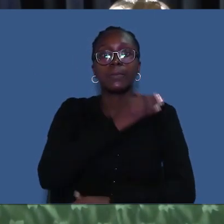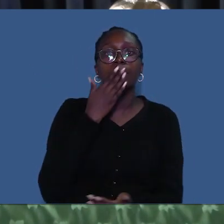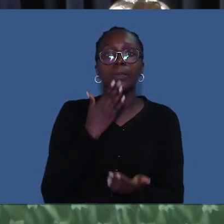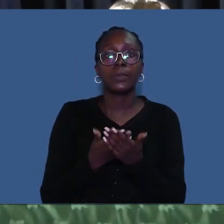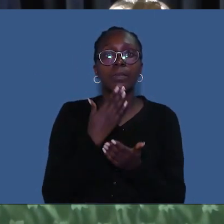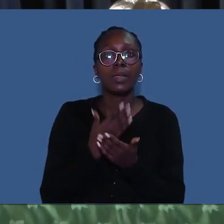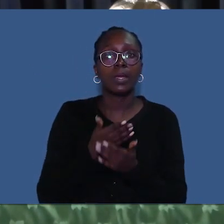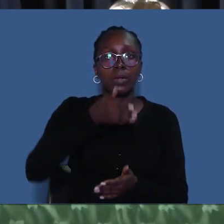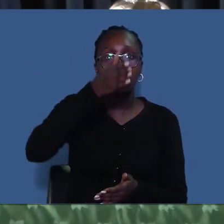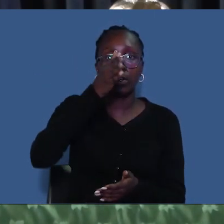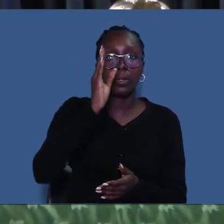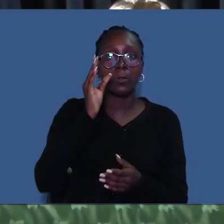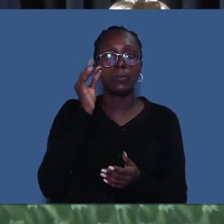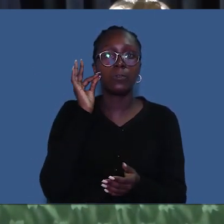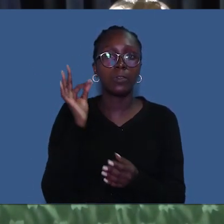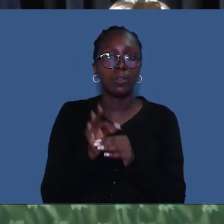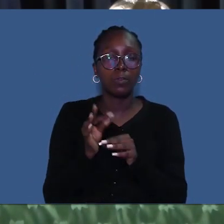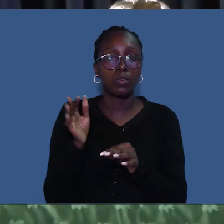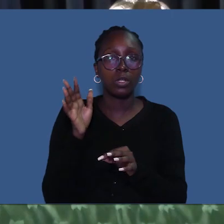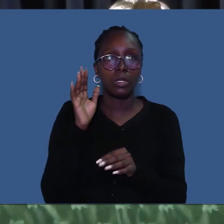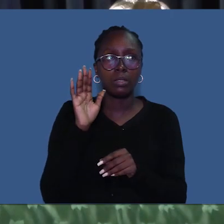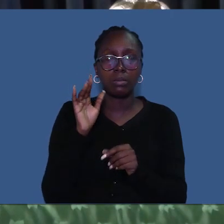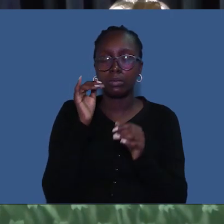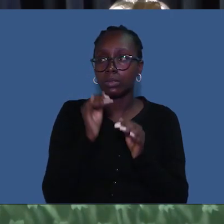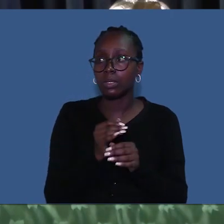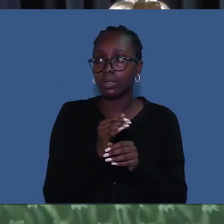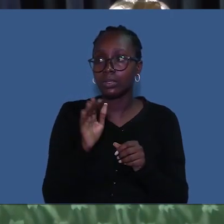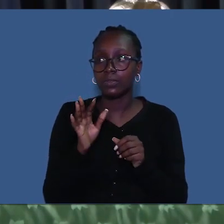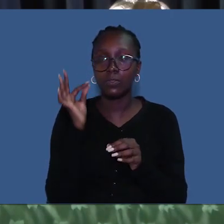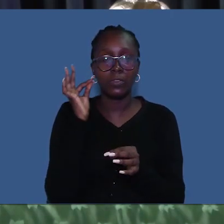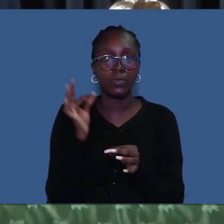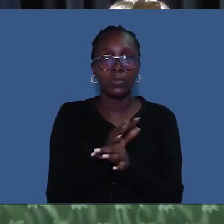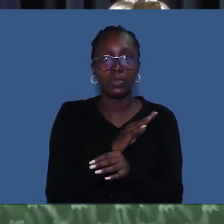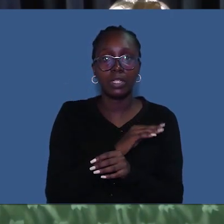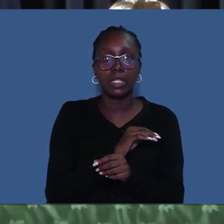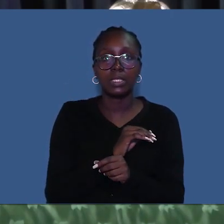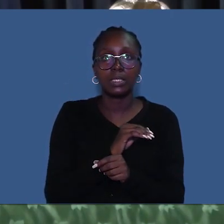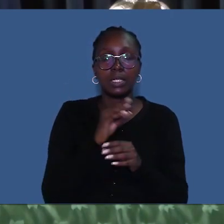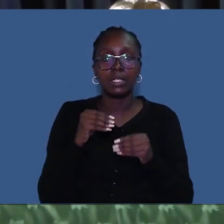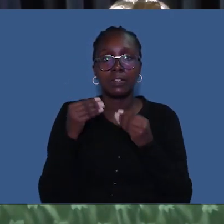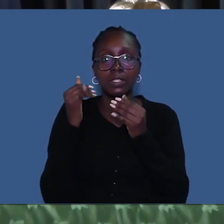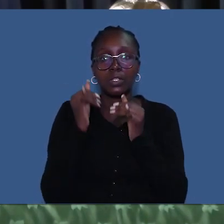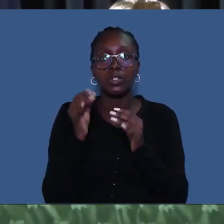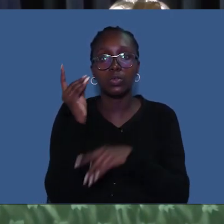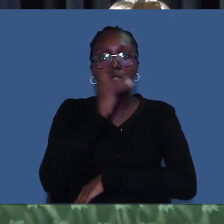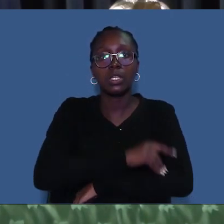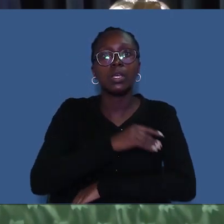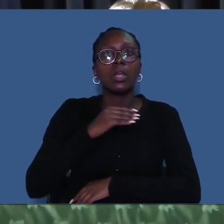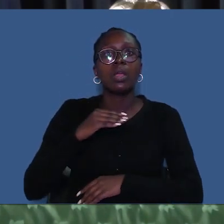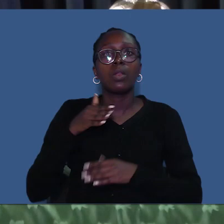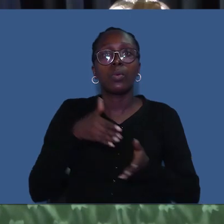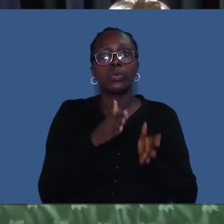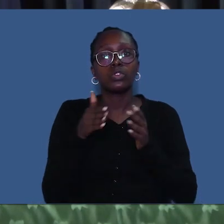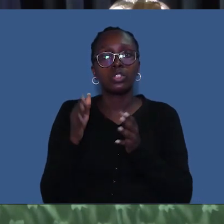his faithfulness, that he gives us a new day each time. And we also thank him for giving us good health and always for the opportunity